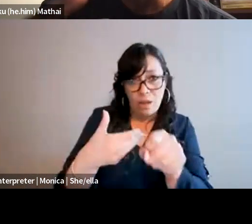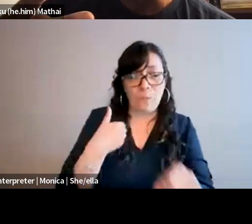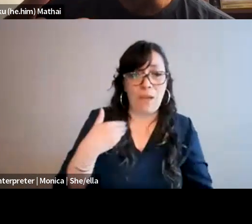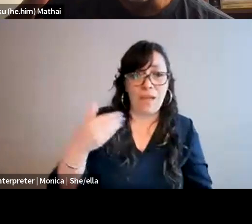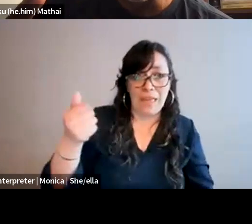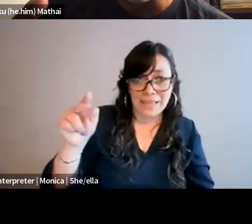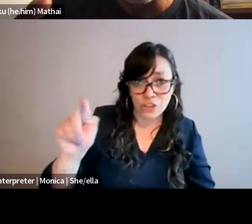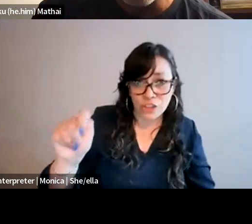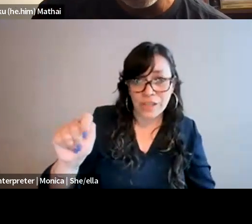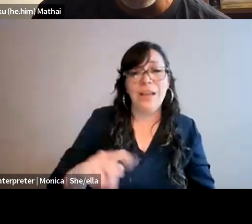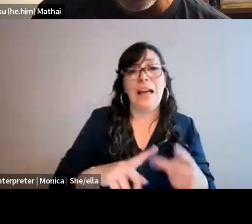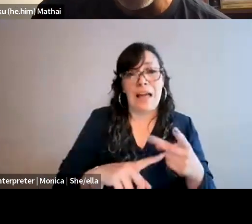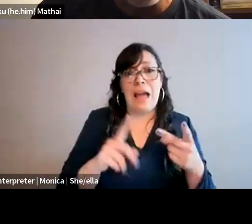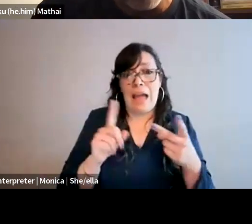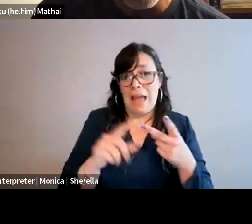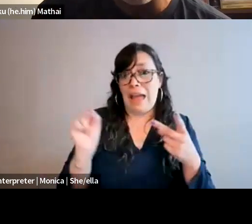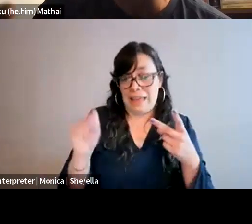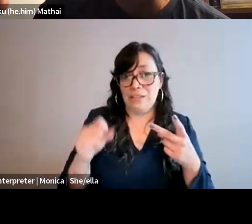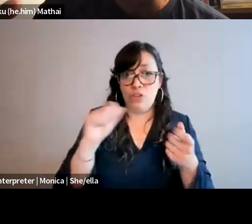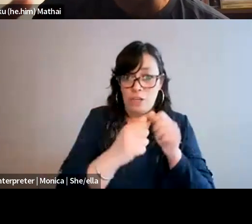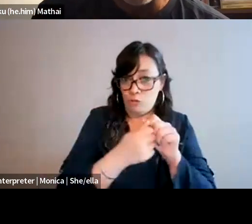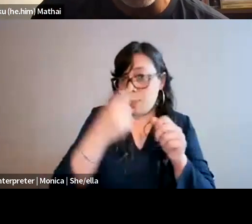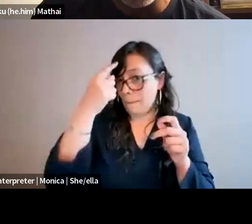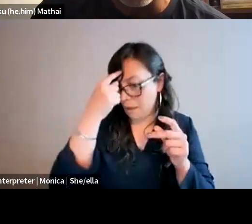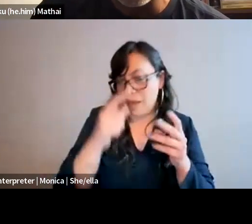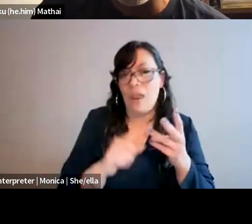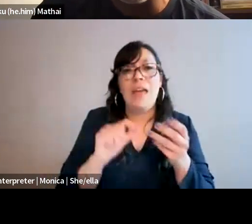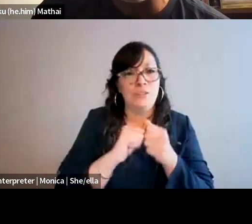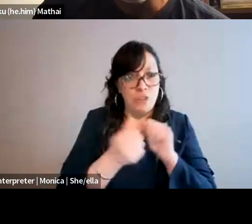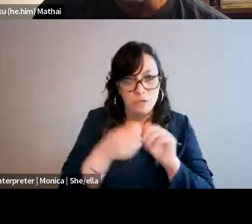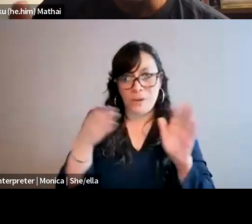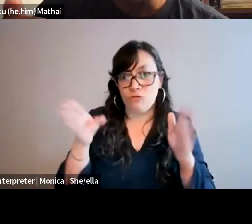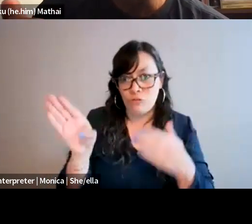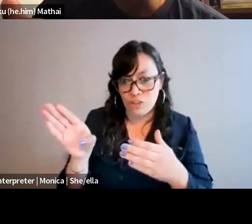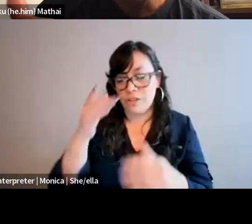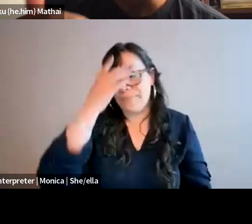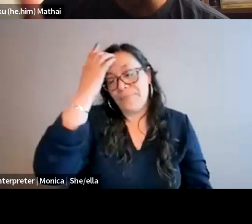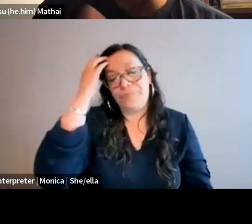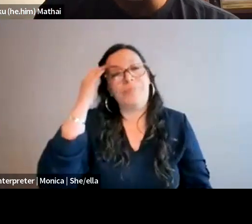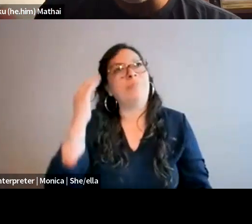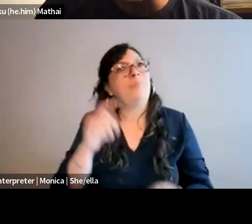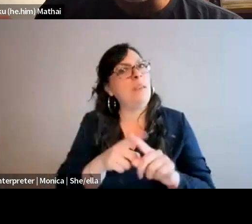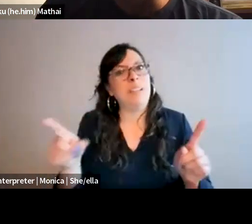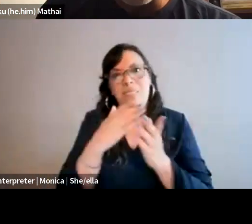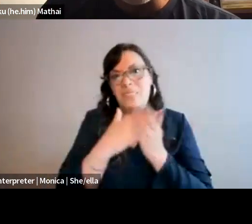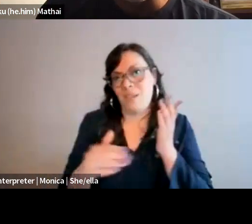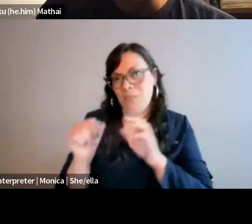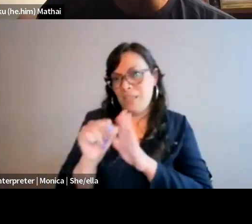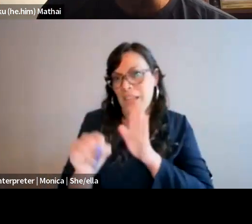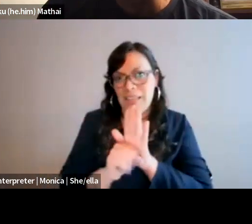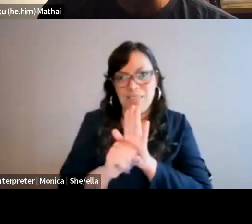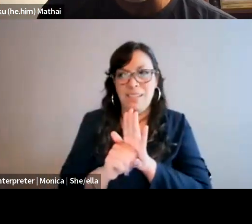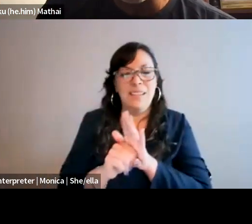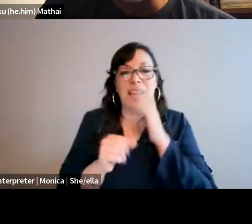want. I can change my mind. I can change my directions. But in some states, they've allowed